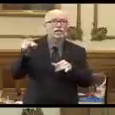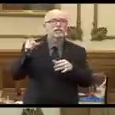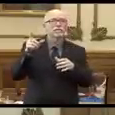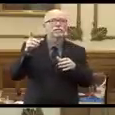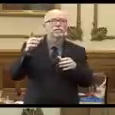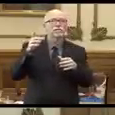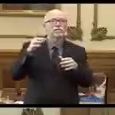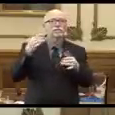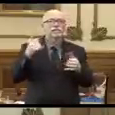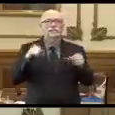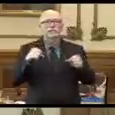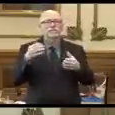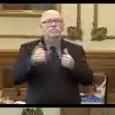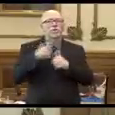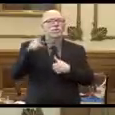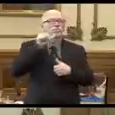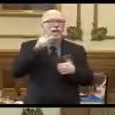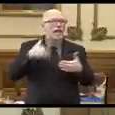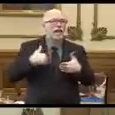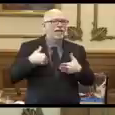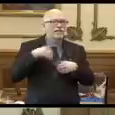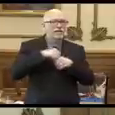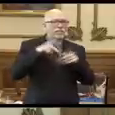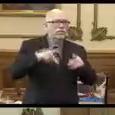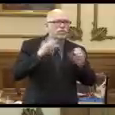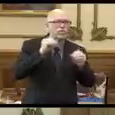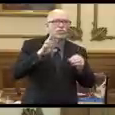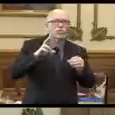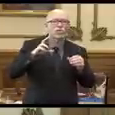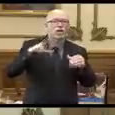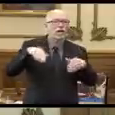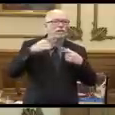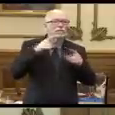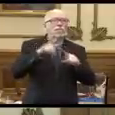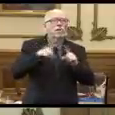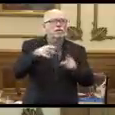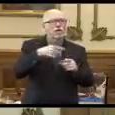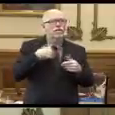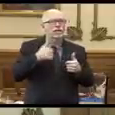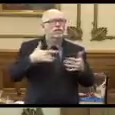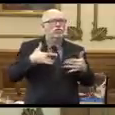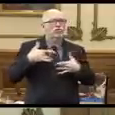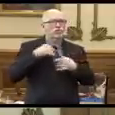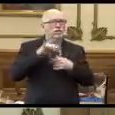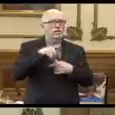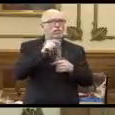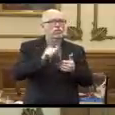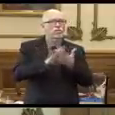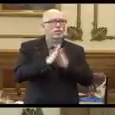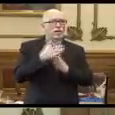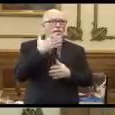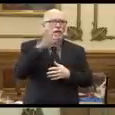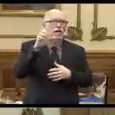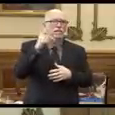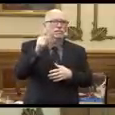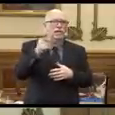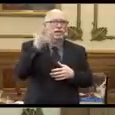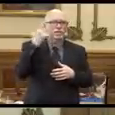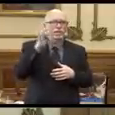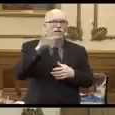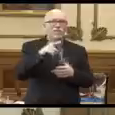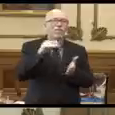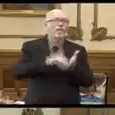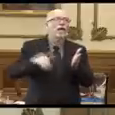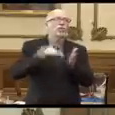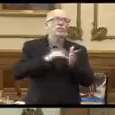announced they will not have in-person instruction or it will be limited. Is there any concern that Indiana could become a hotspot due to